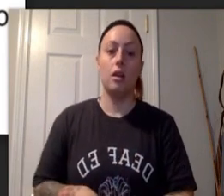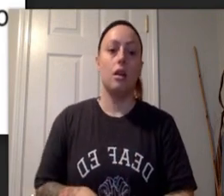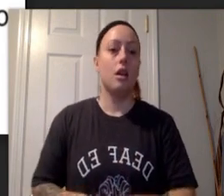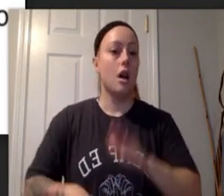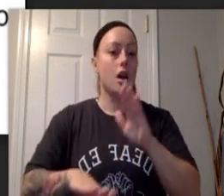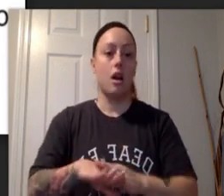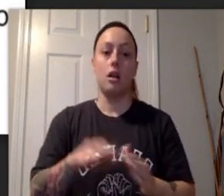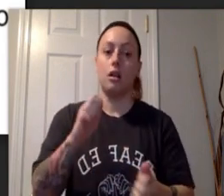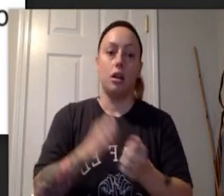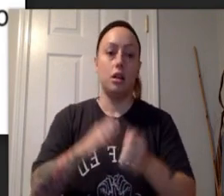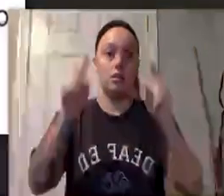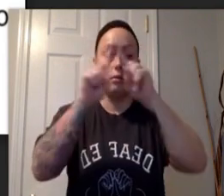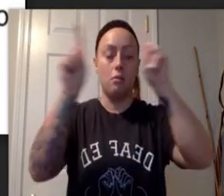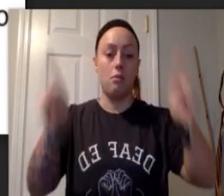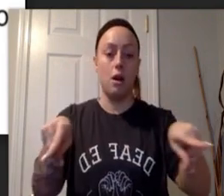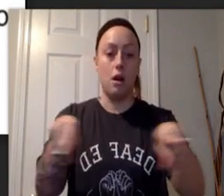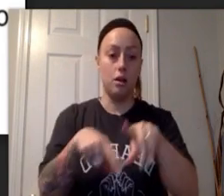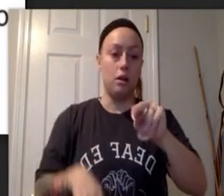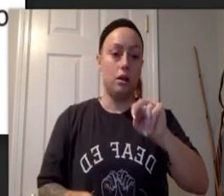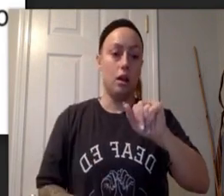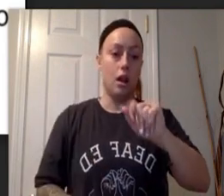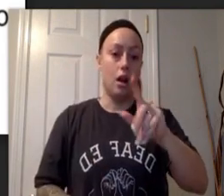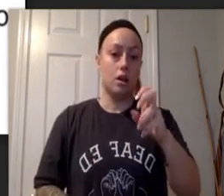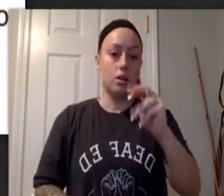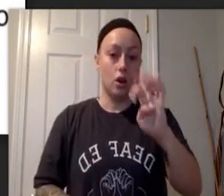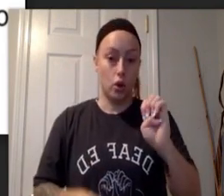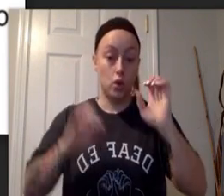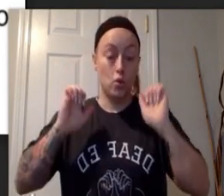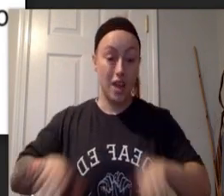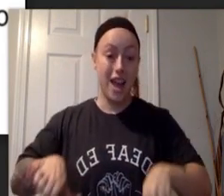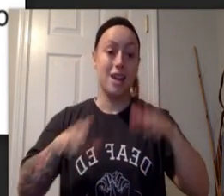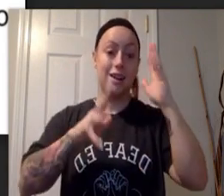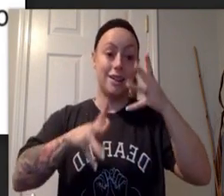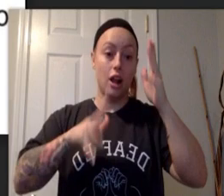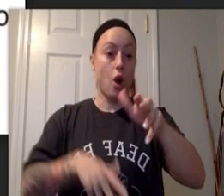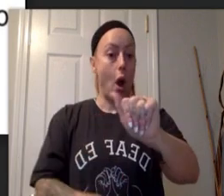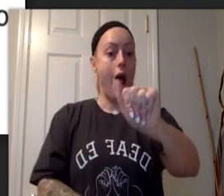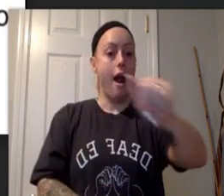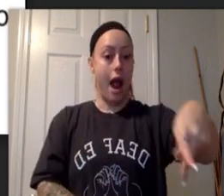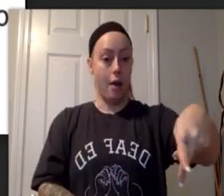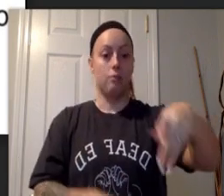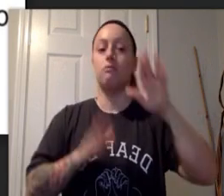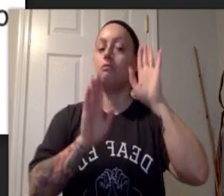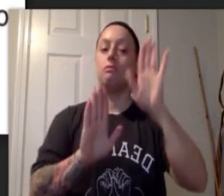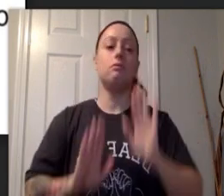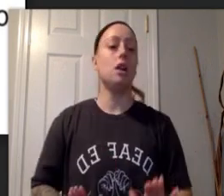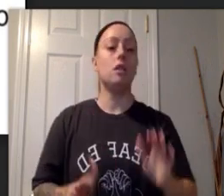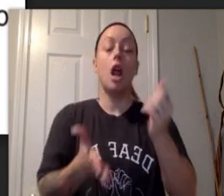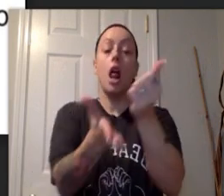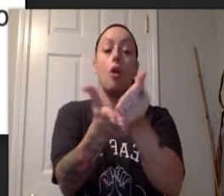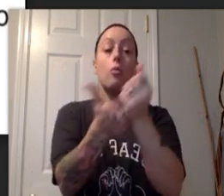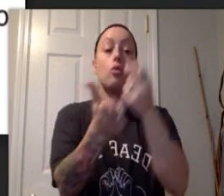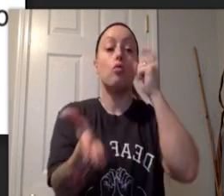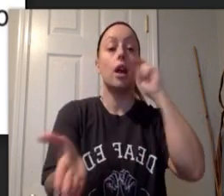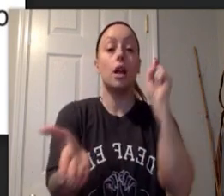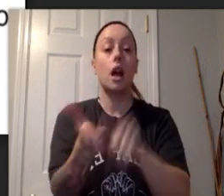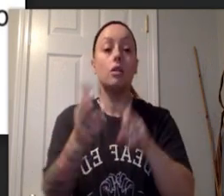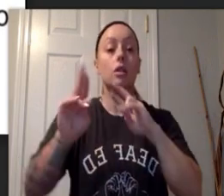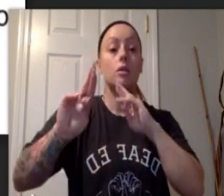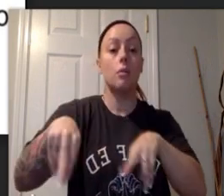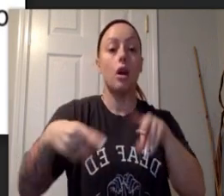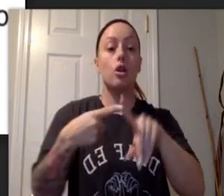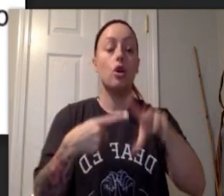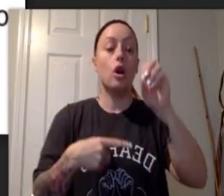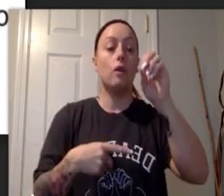of naloxone, but there's an amazing app that you can download that will help you recognize and respond to an overdose. It'll also allow you